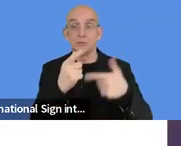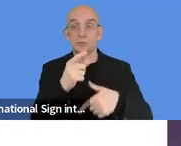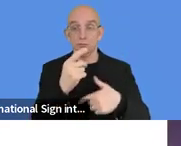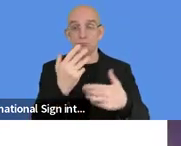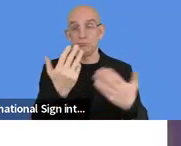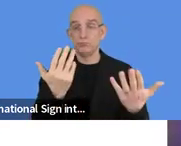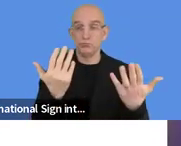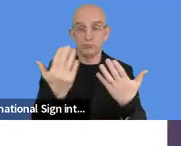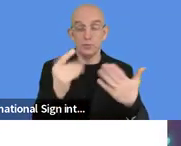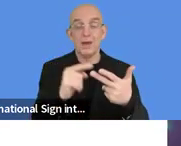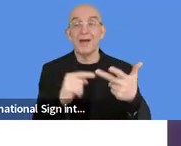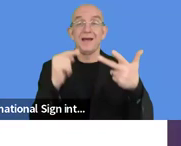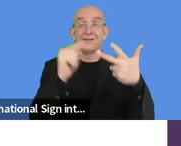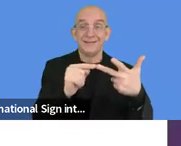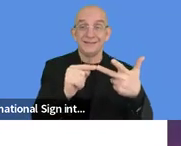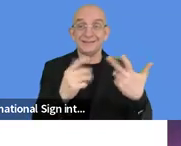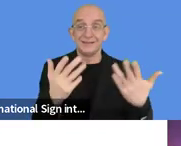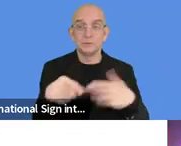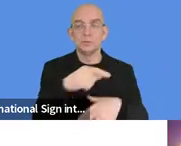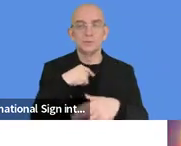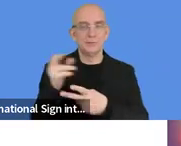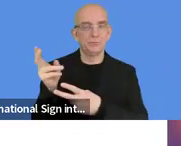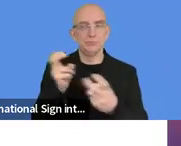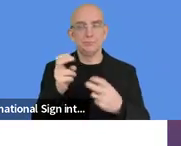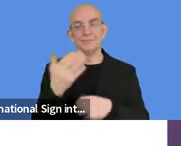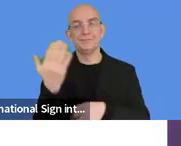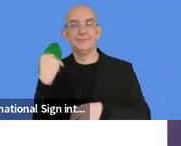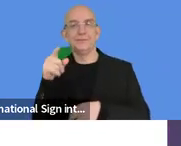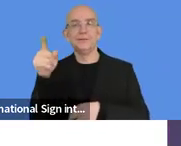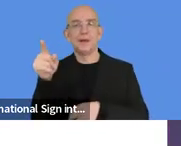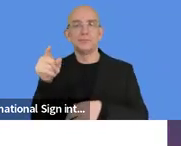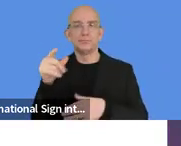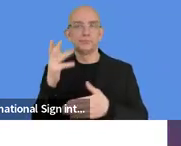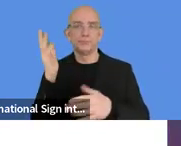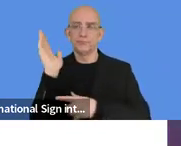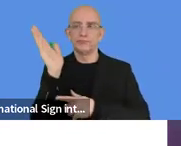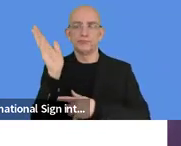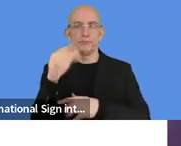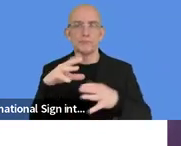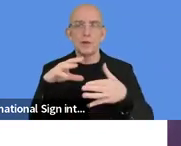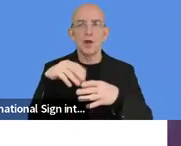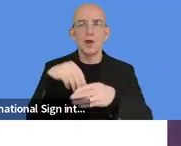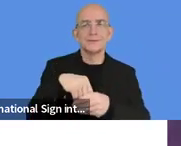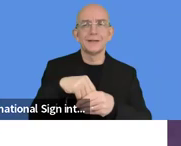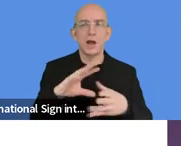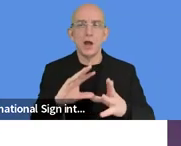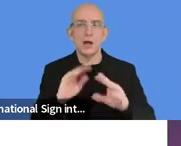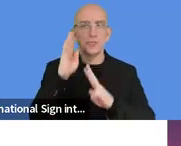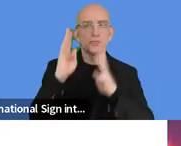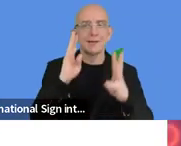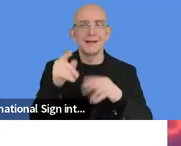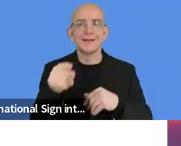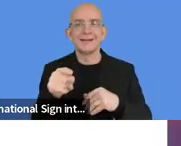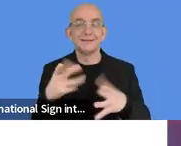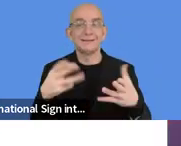another content creator called, and the term is called selling your sawdust. So if you think about a furniture maker, right?